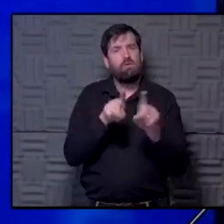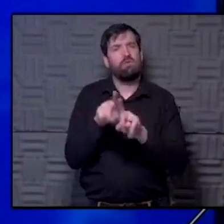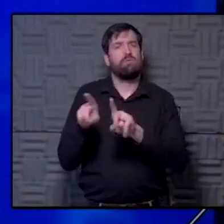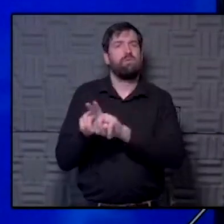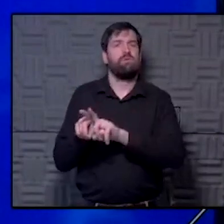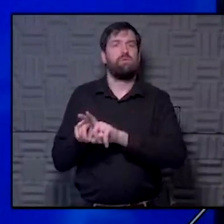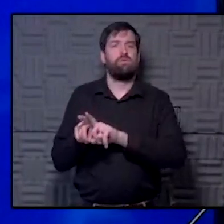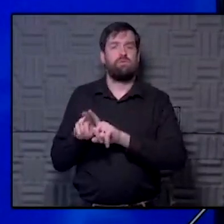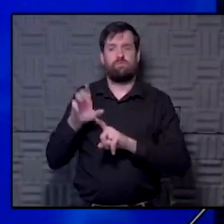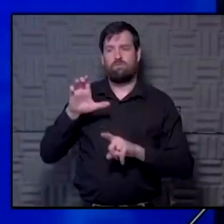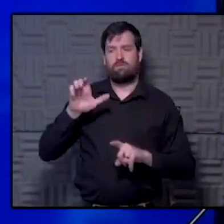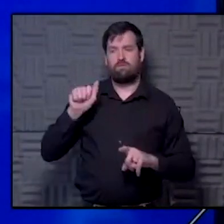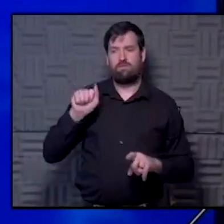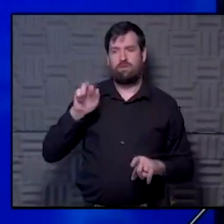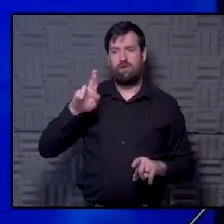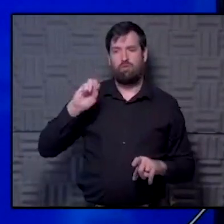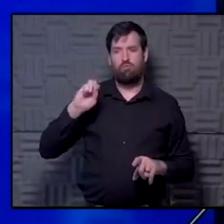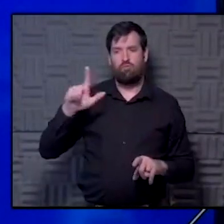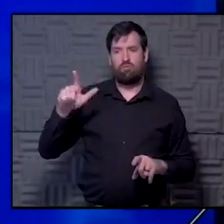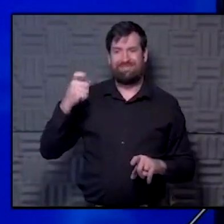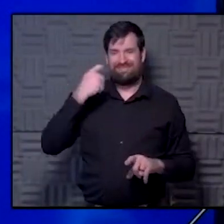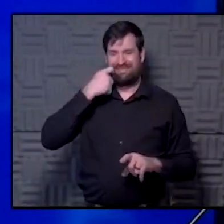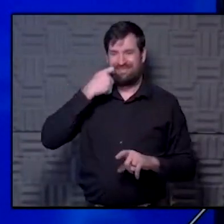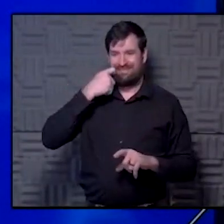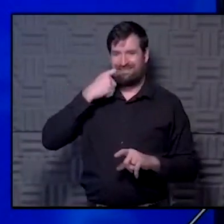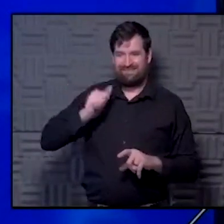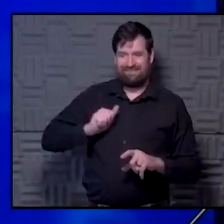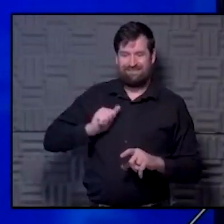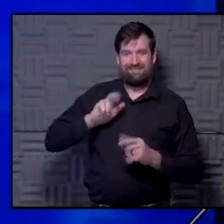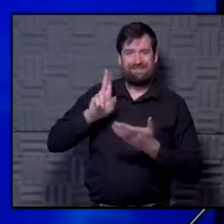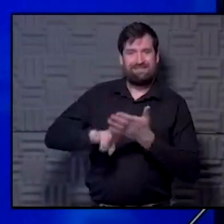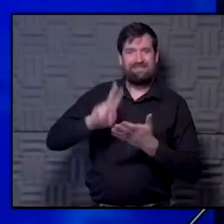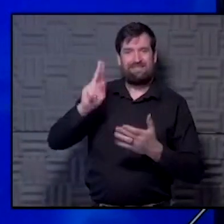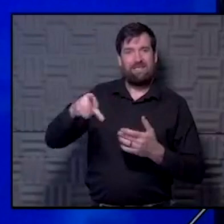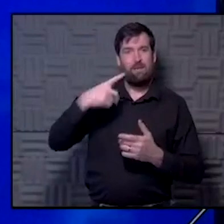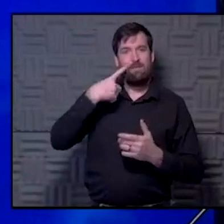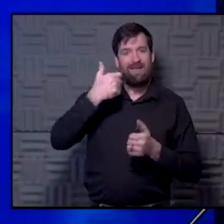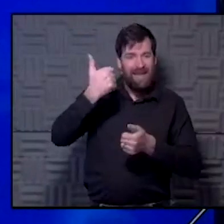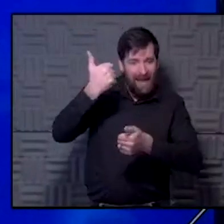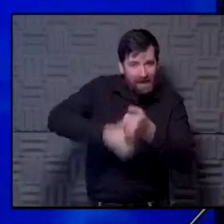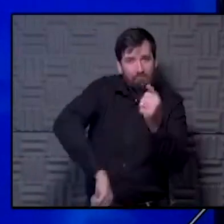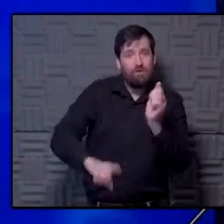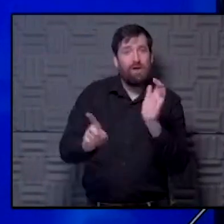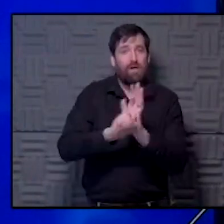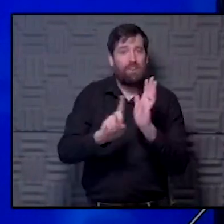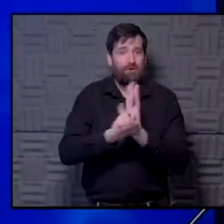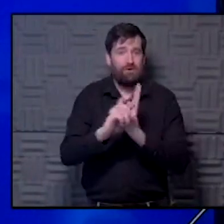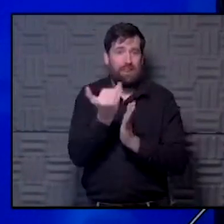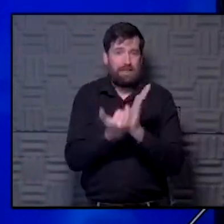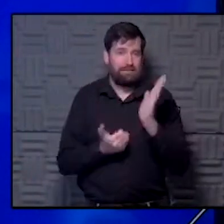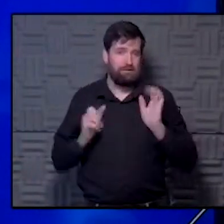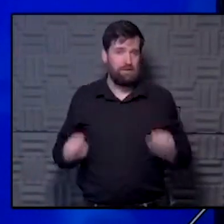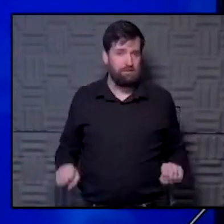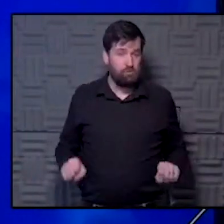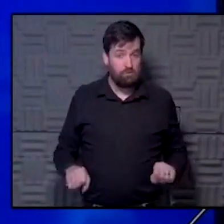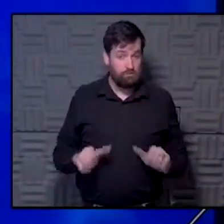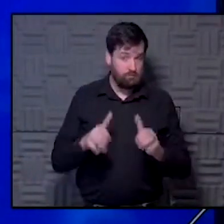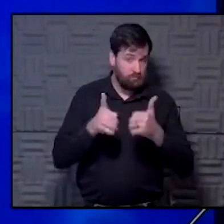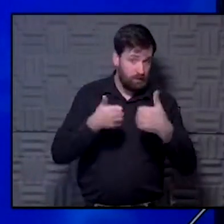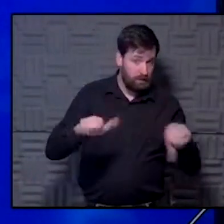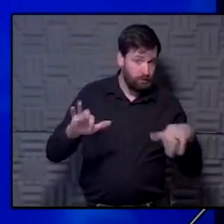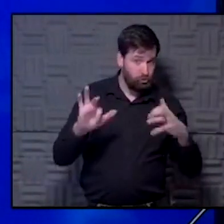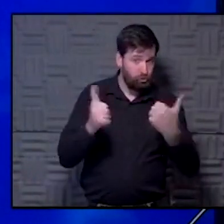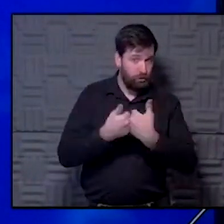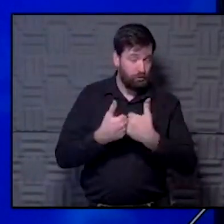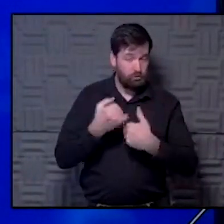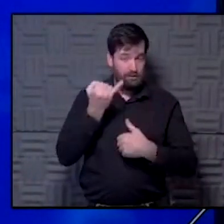is that Carol says, I have just signed up on every alert list possible. Are there any challenges